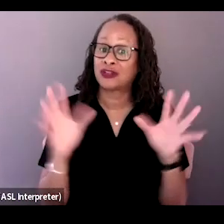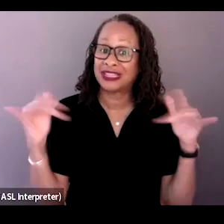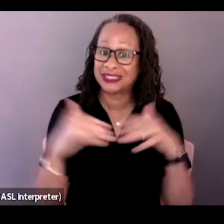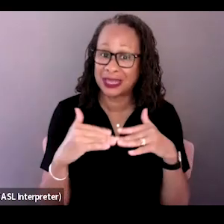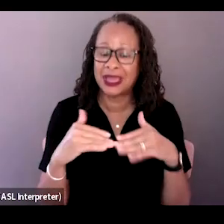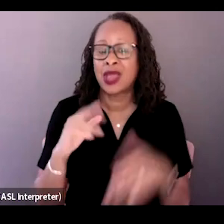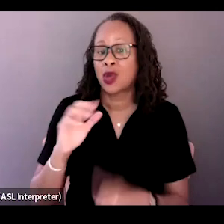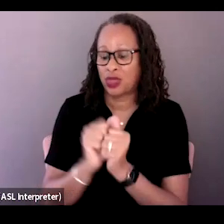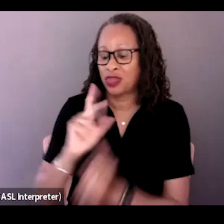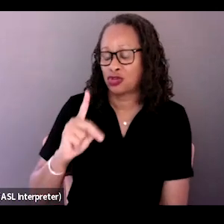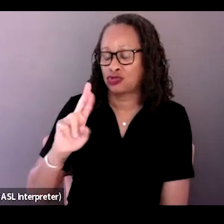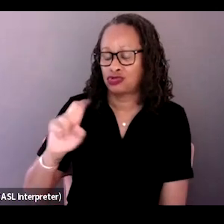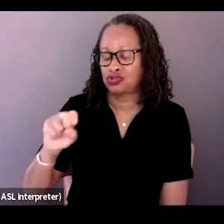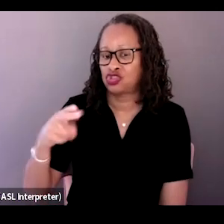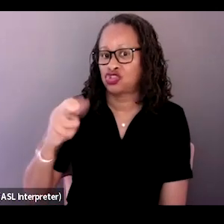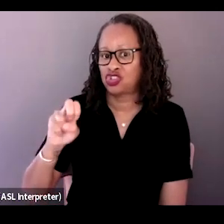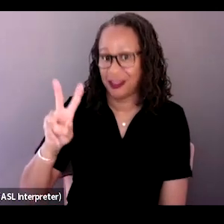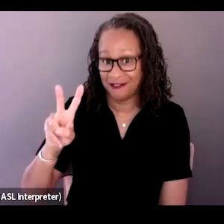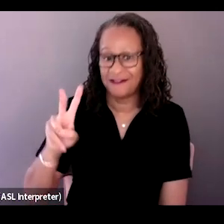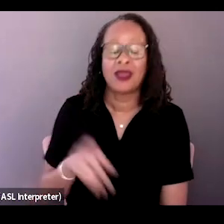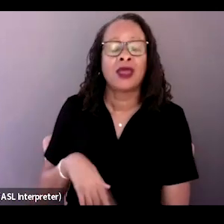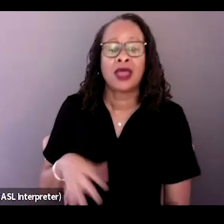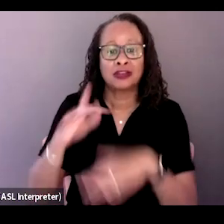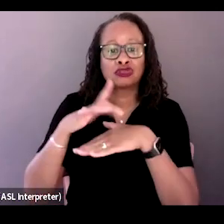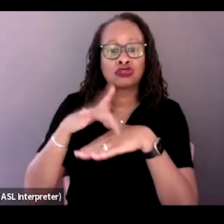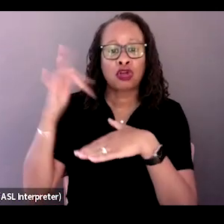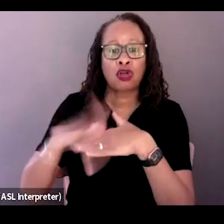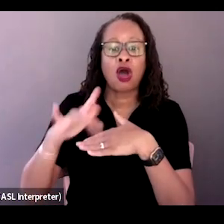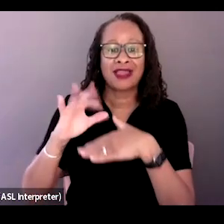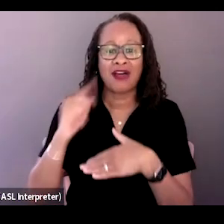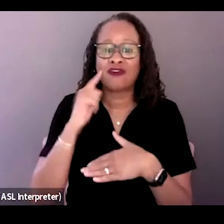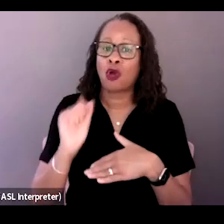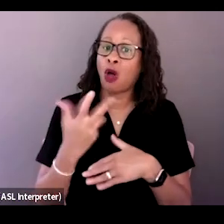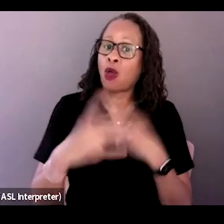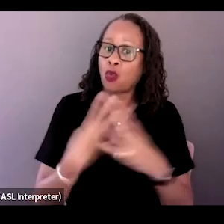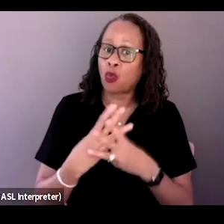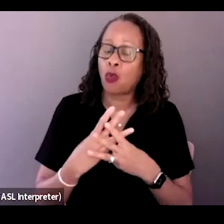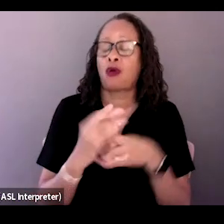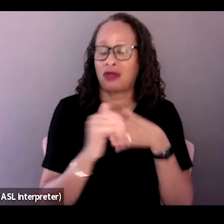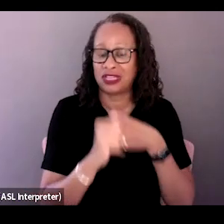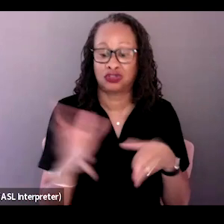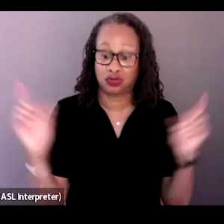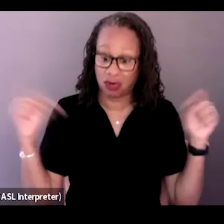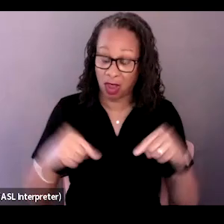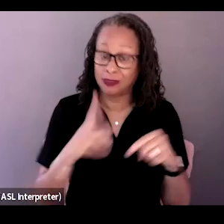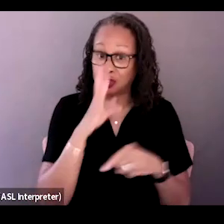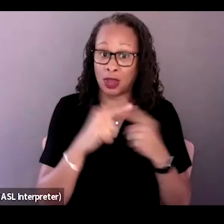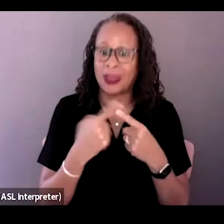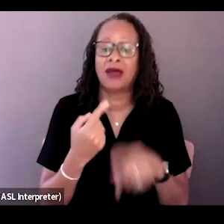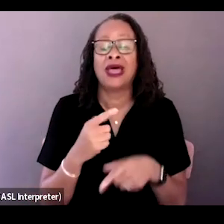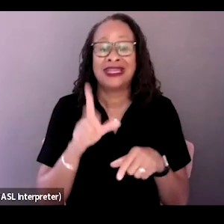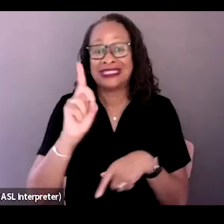Khrushchev is calling out for all the world leaders to come talk at the General Assembly to talk about decolonization